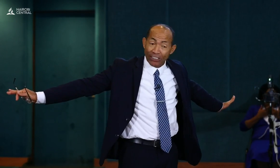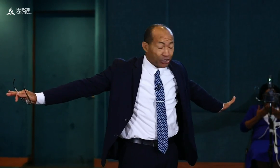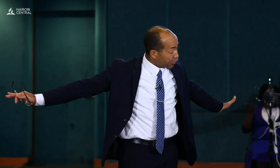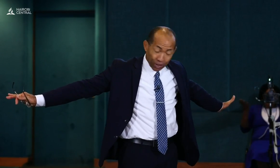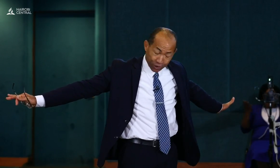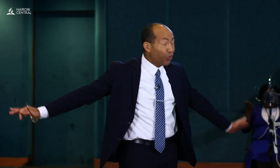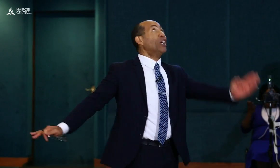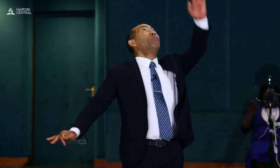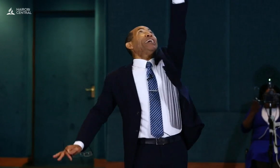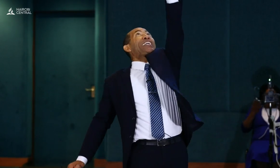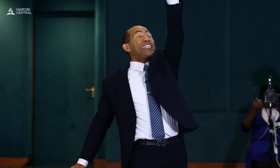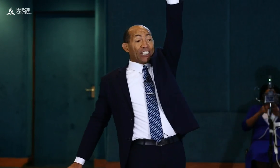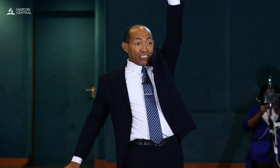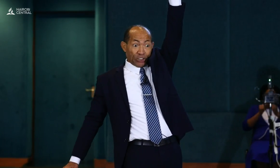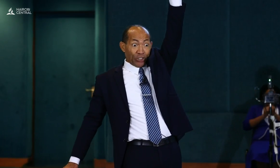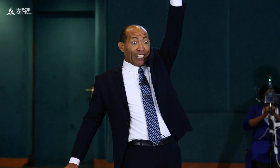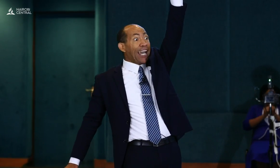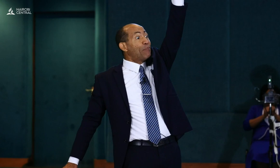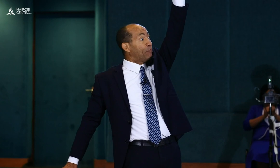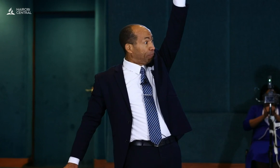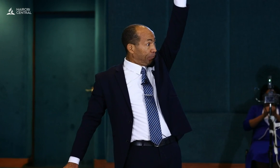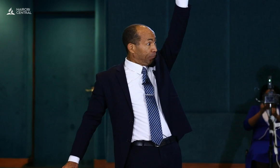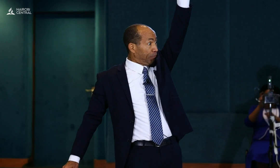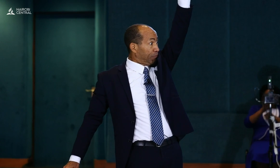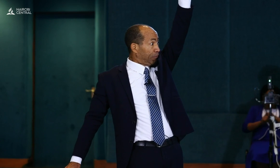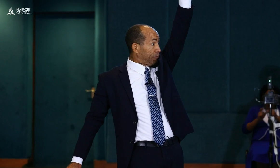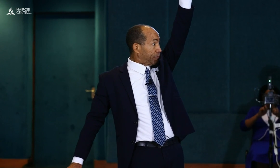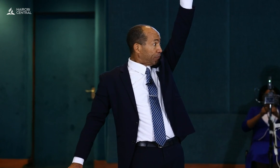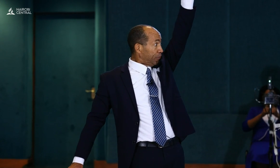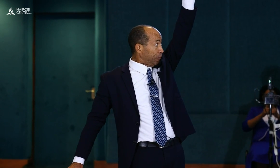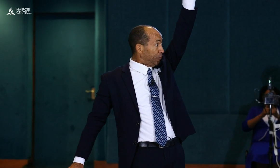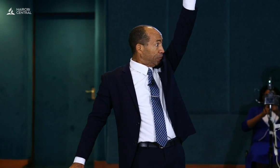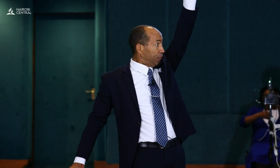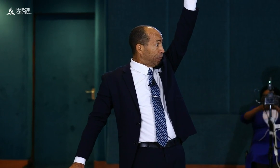I have no allegiance to the Adventist church. No, my allegiance is to the Lamb.